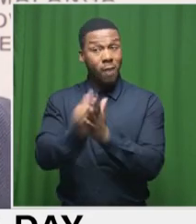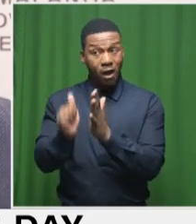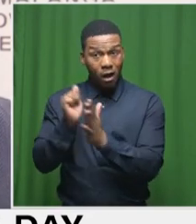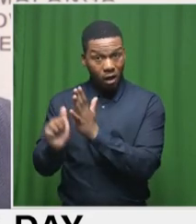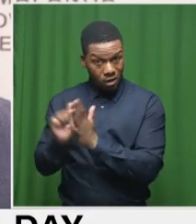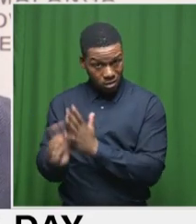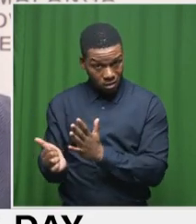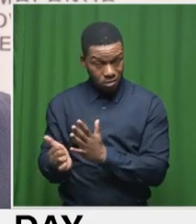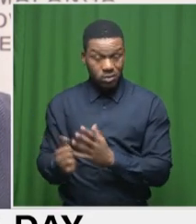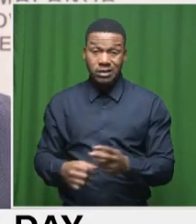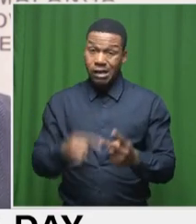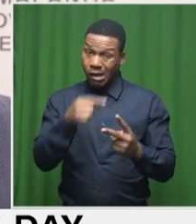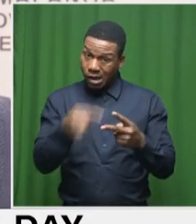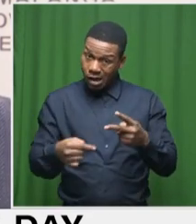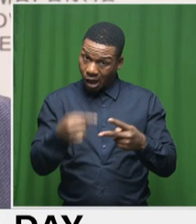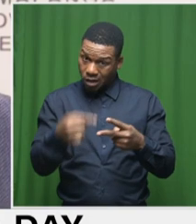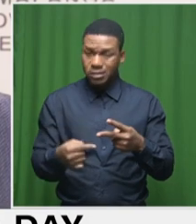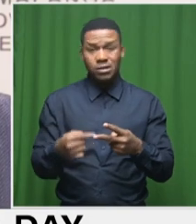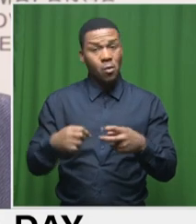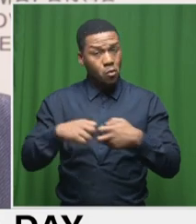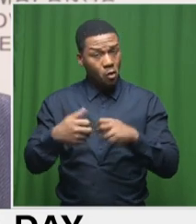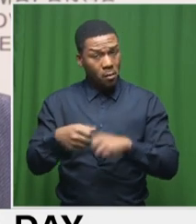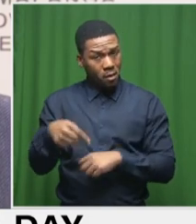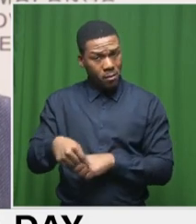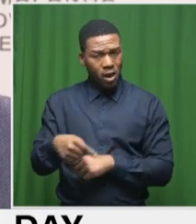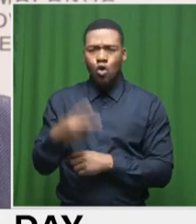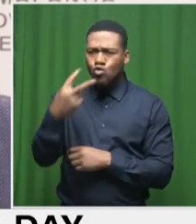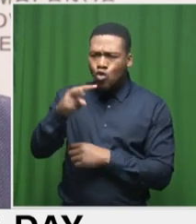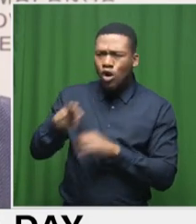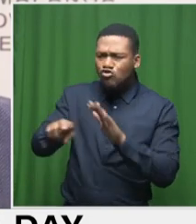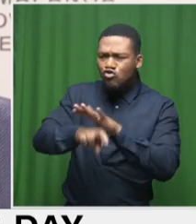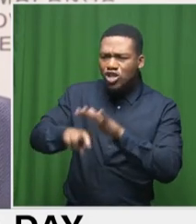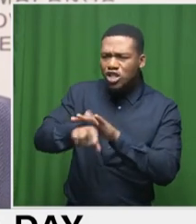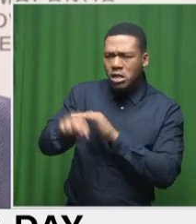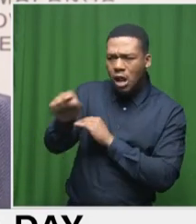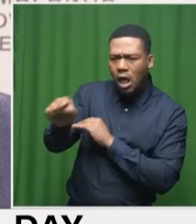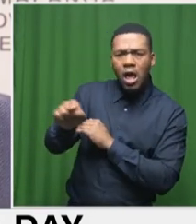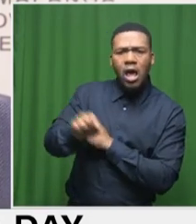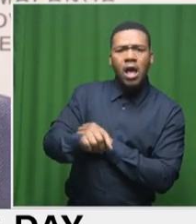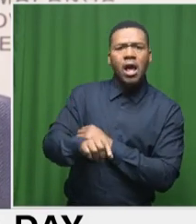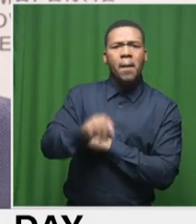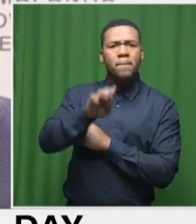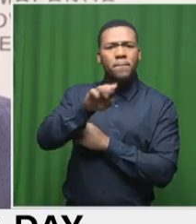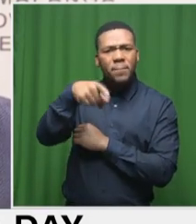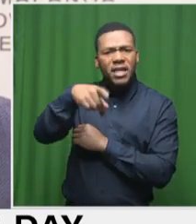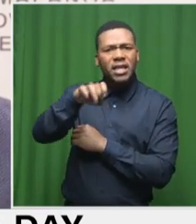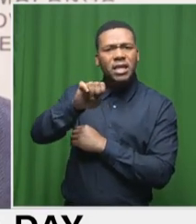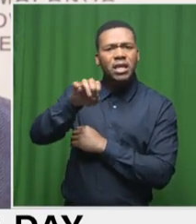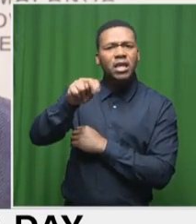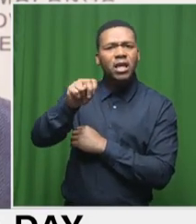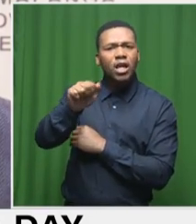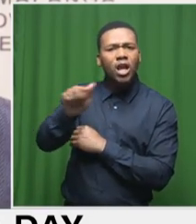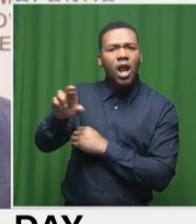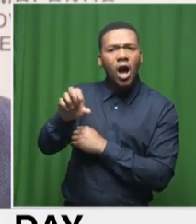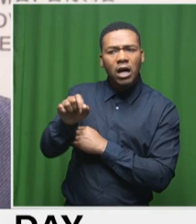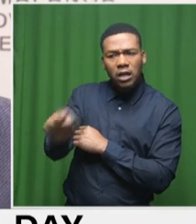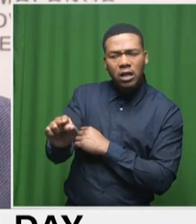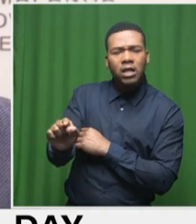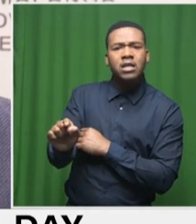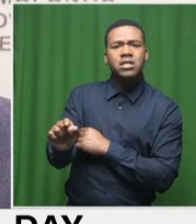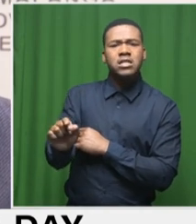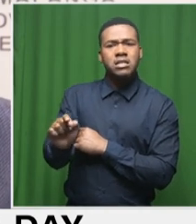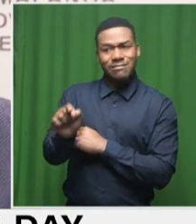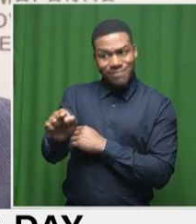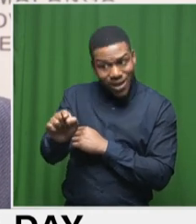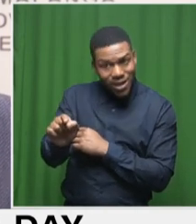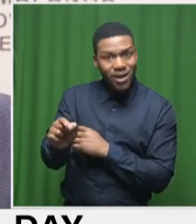problem, especially when you look at Masoi, when you look at Kabo, when you look at also Pinar, because Pinar also is one of those police stations that have been, like, a lot